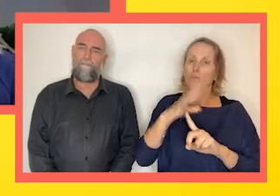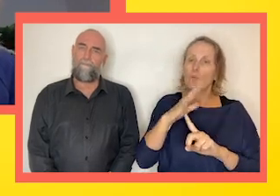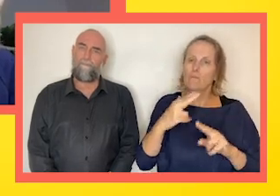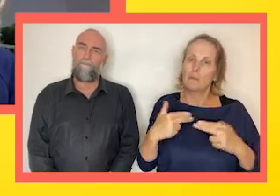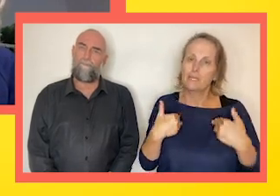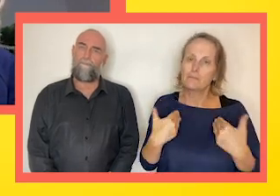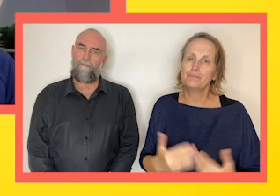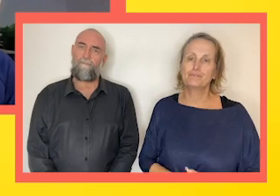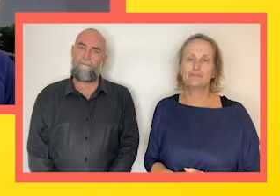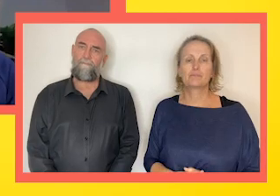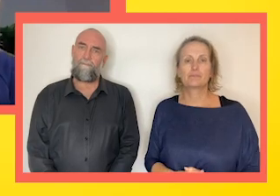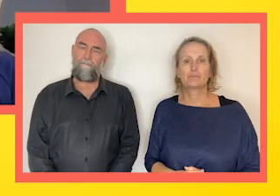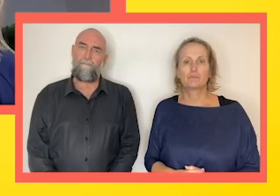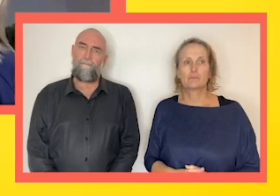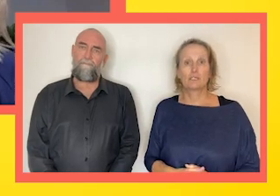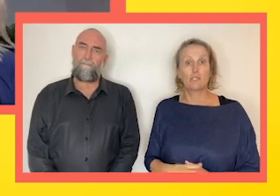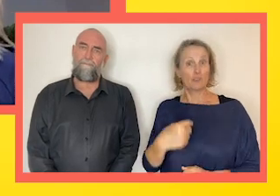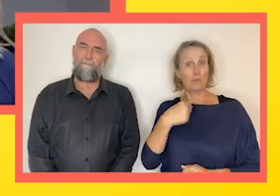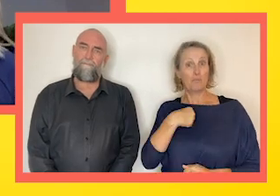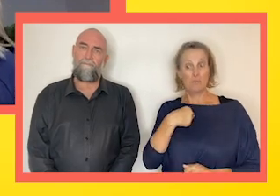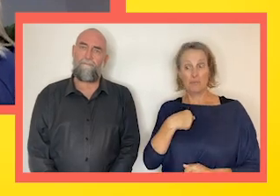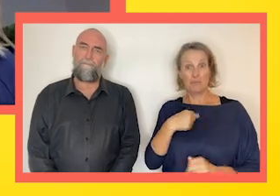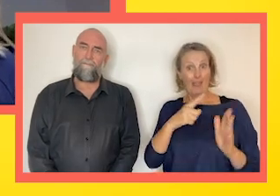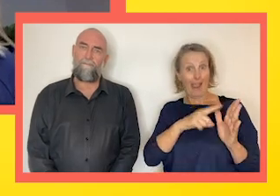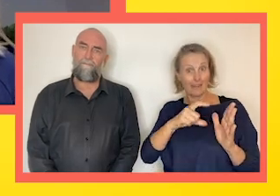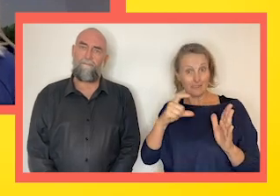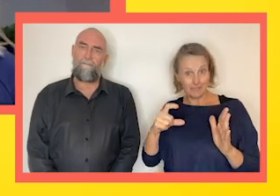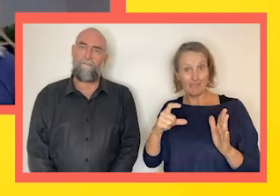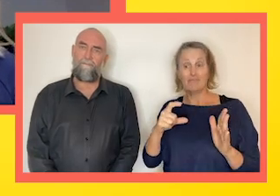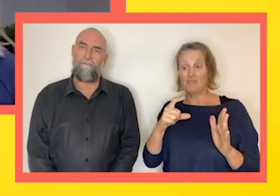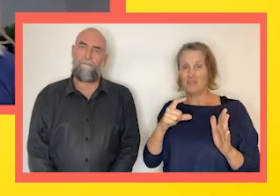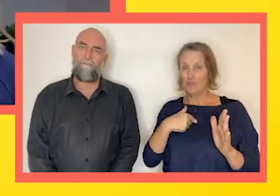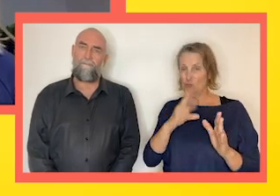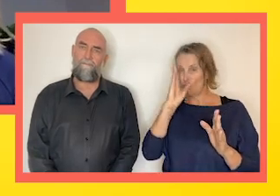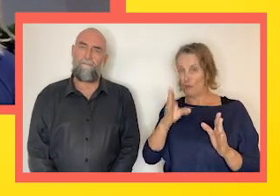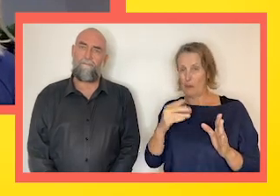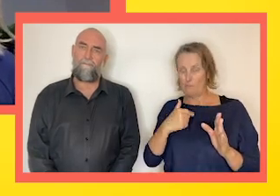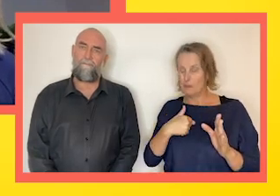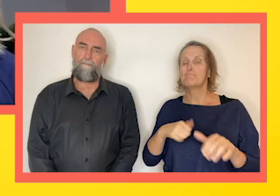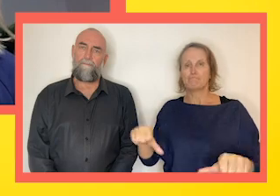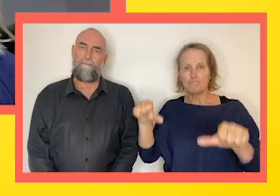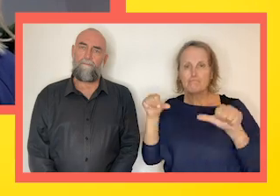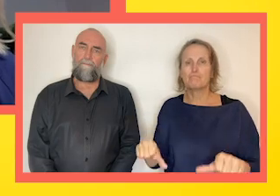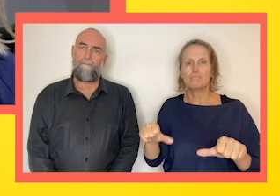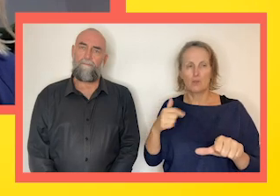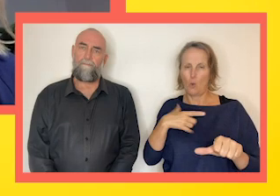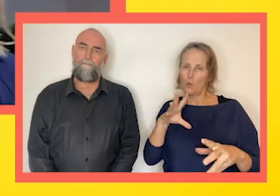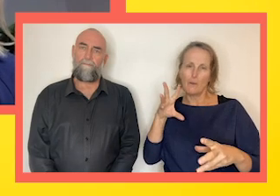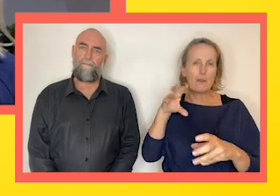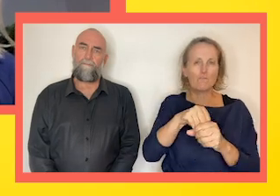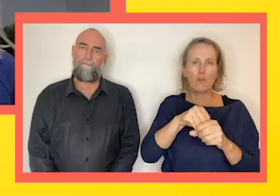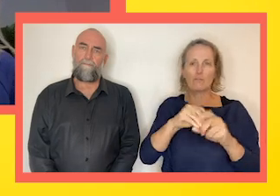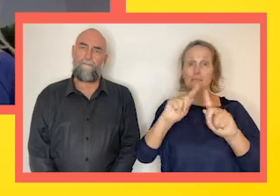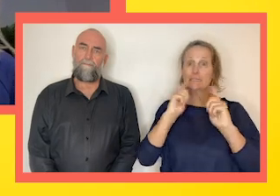me. I set the goal pretty early on after my accident that I wanted to be on the team for